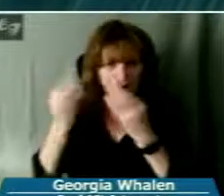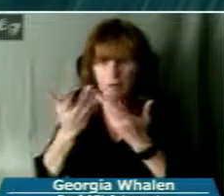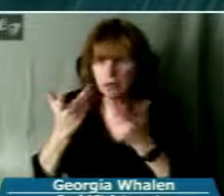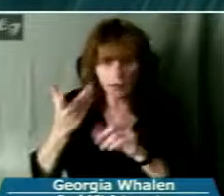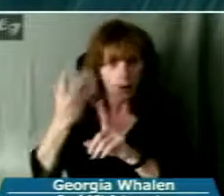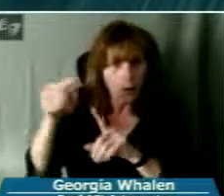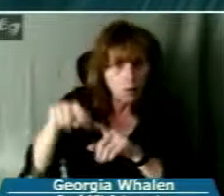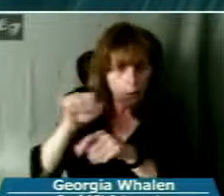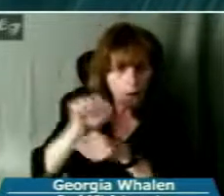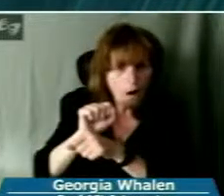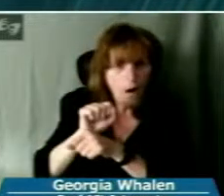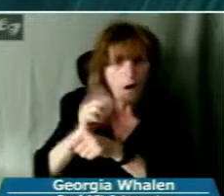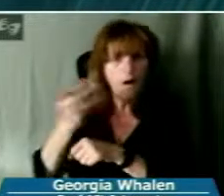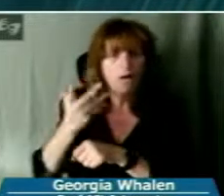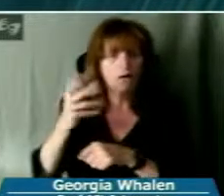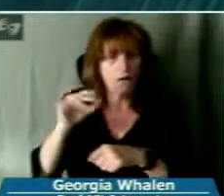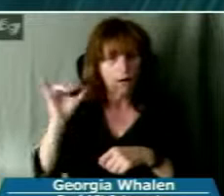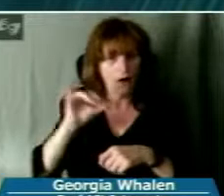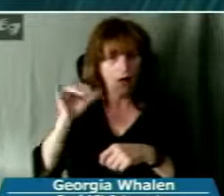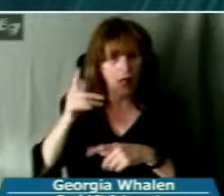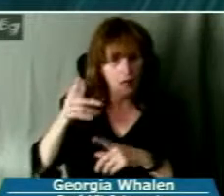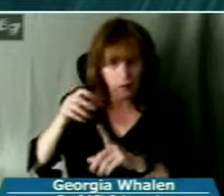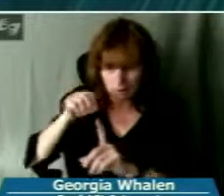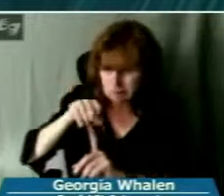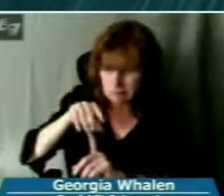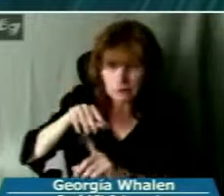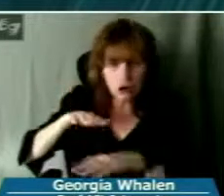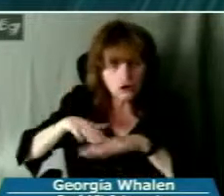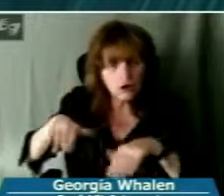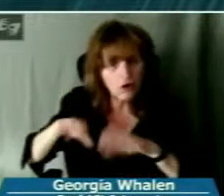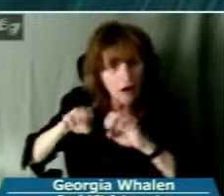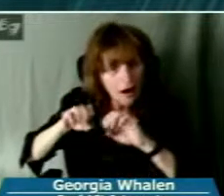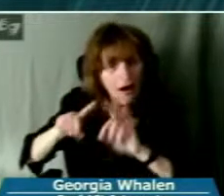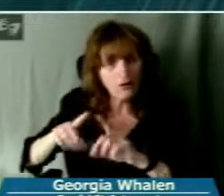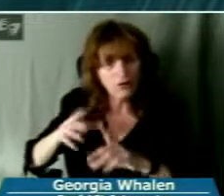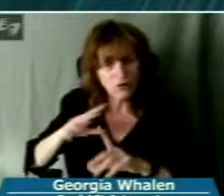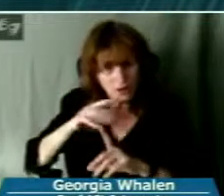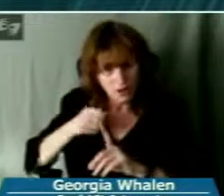their development isn't hindered? So this